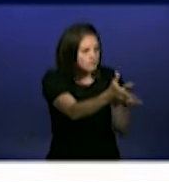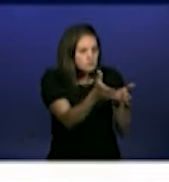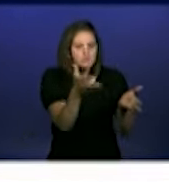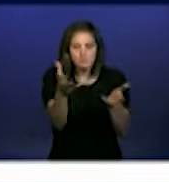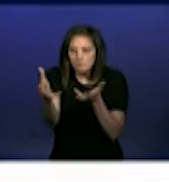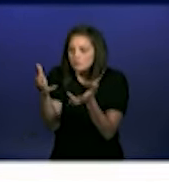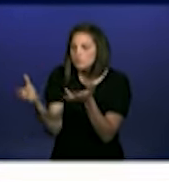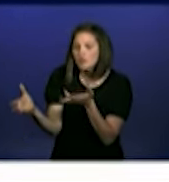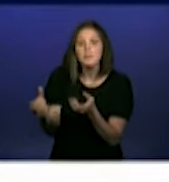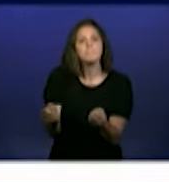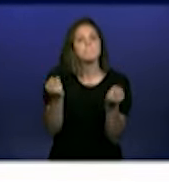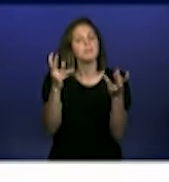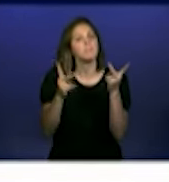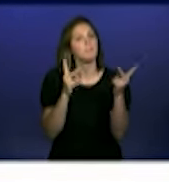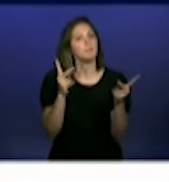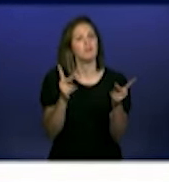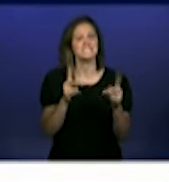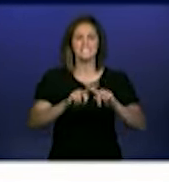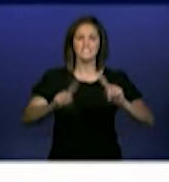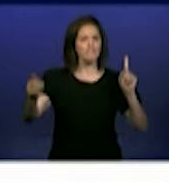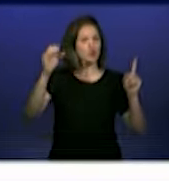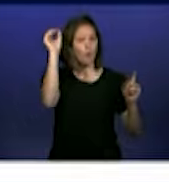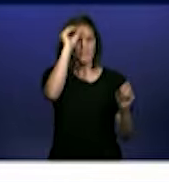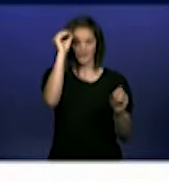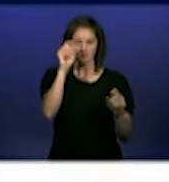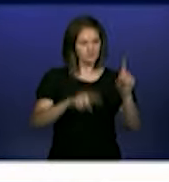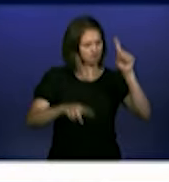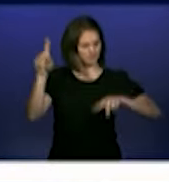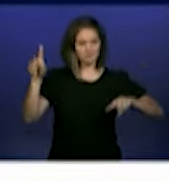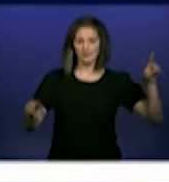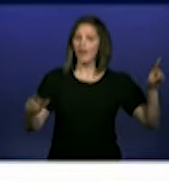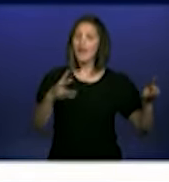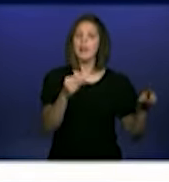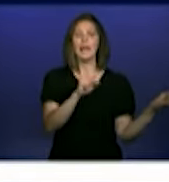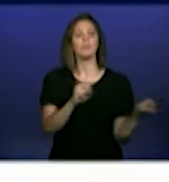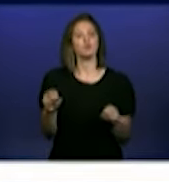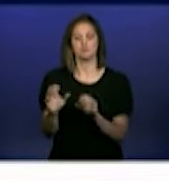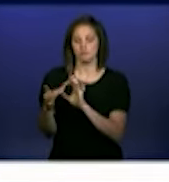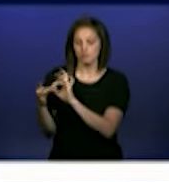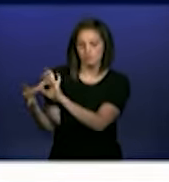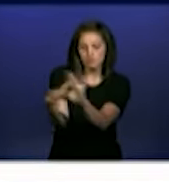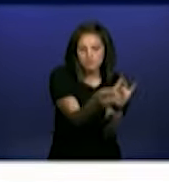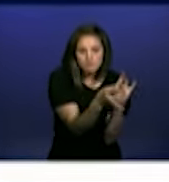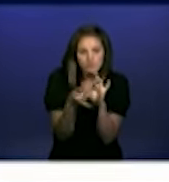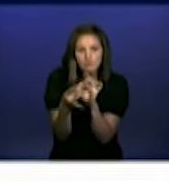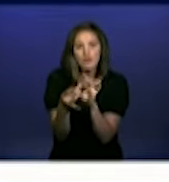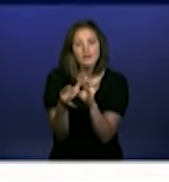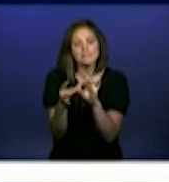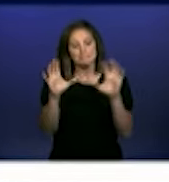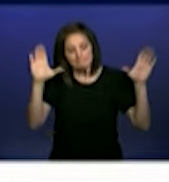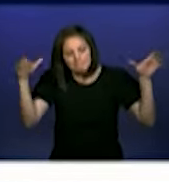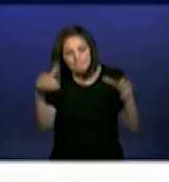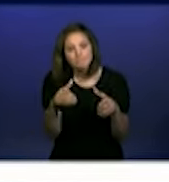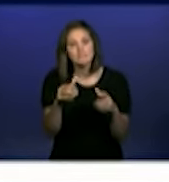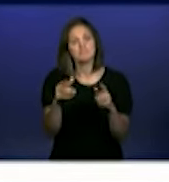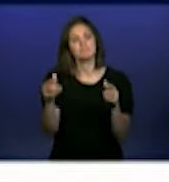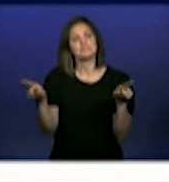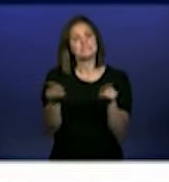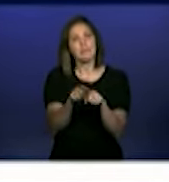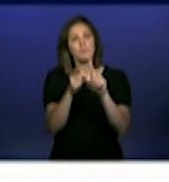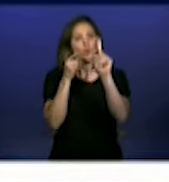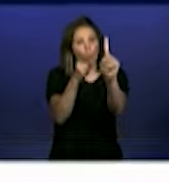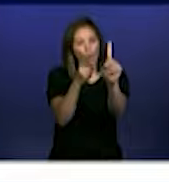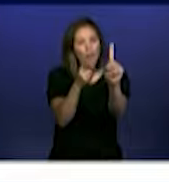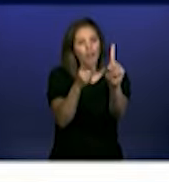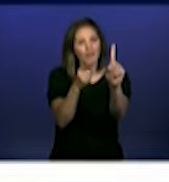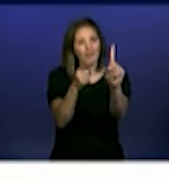very, very different opinions and try to bring consensus and a common goal and objective. That's the way we do things in Utah.